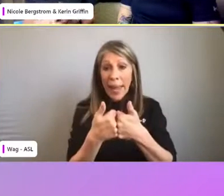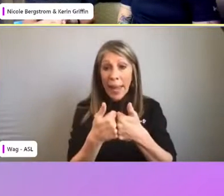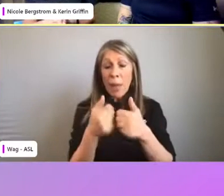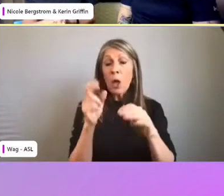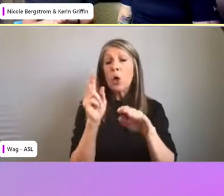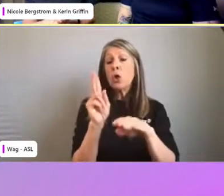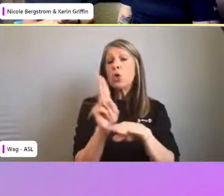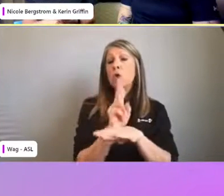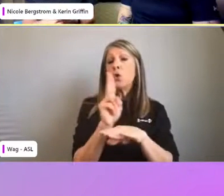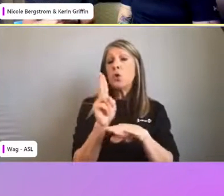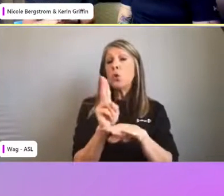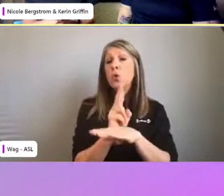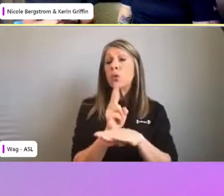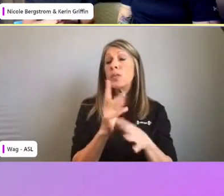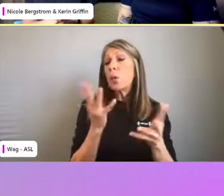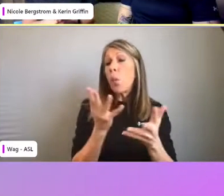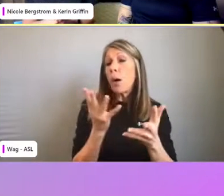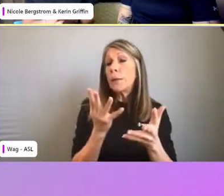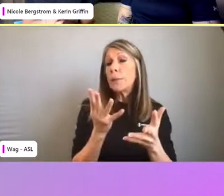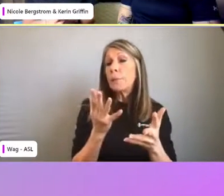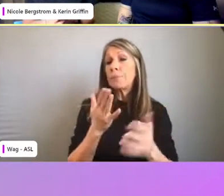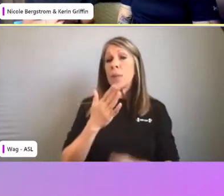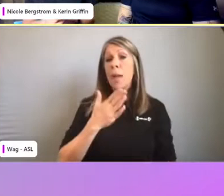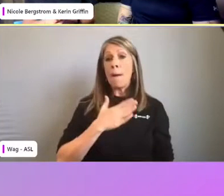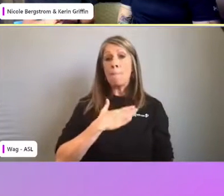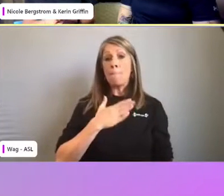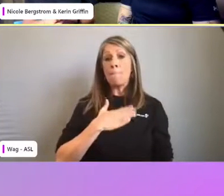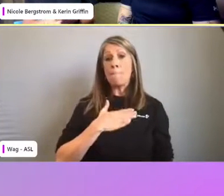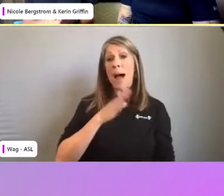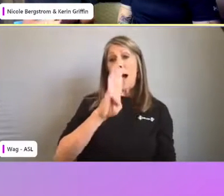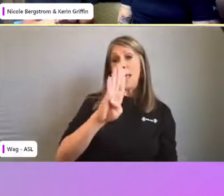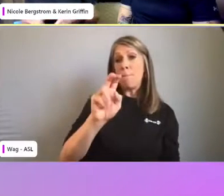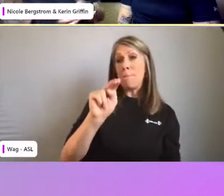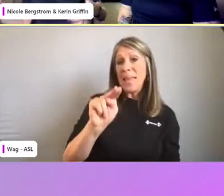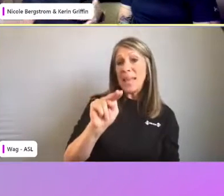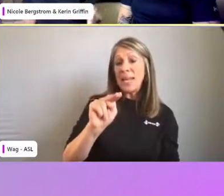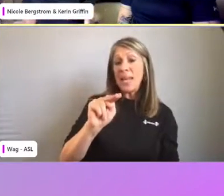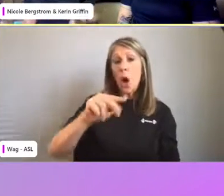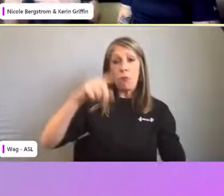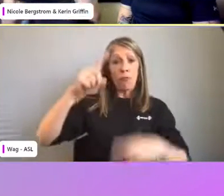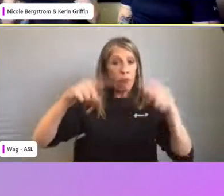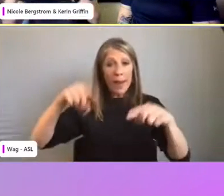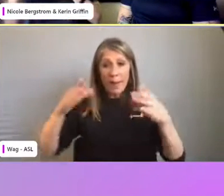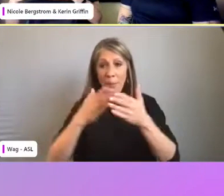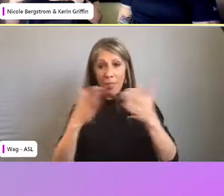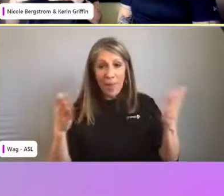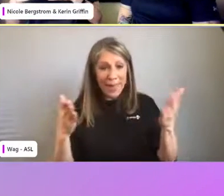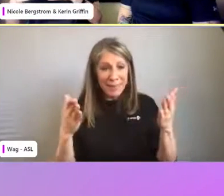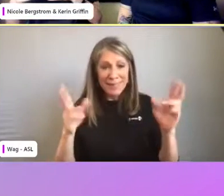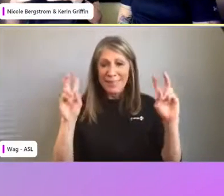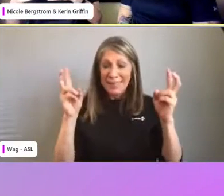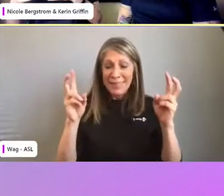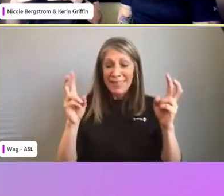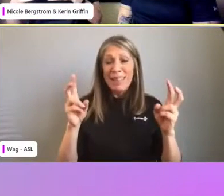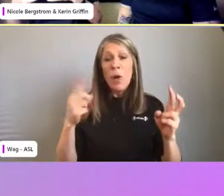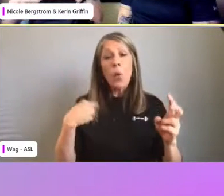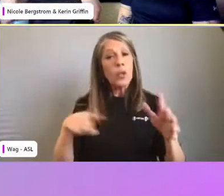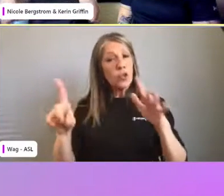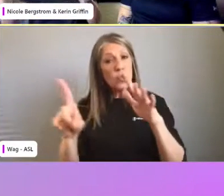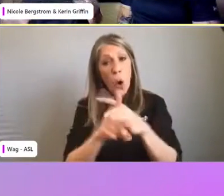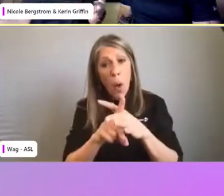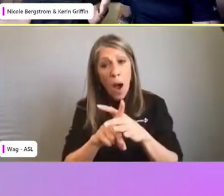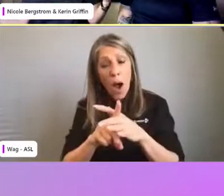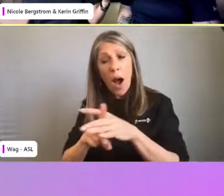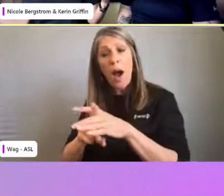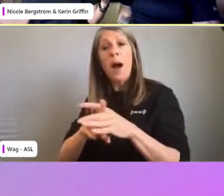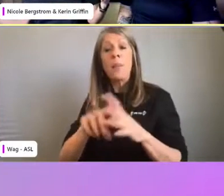using this, what I call my bin of random things. So we show up out to conduct a workshop.